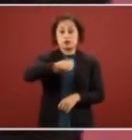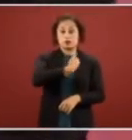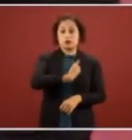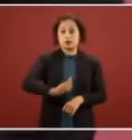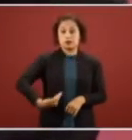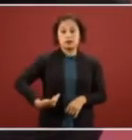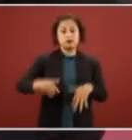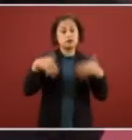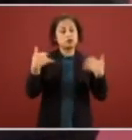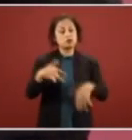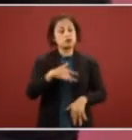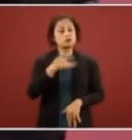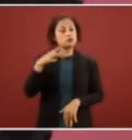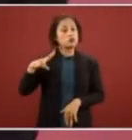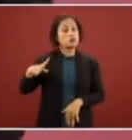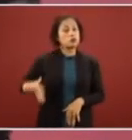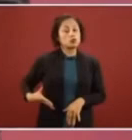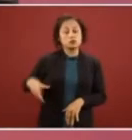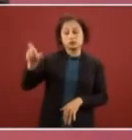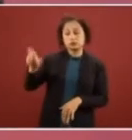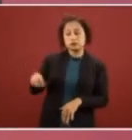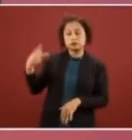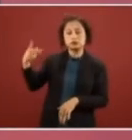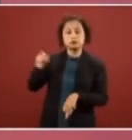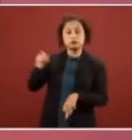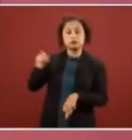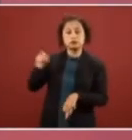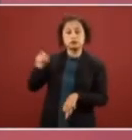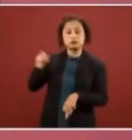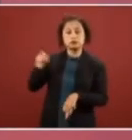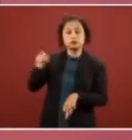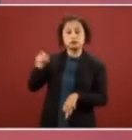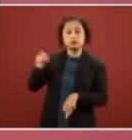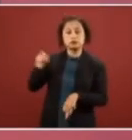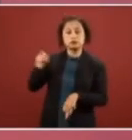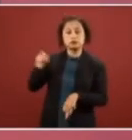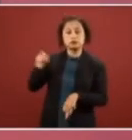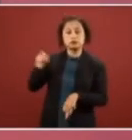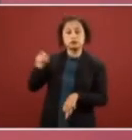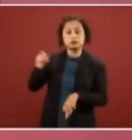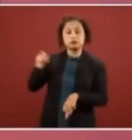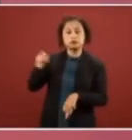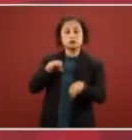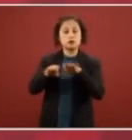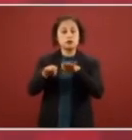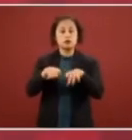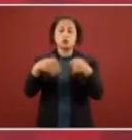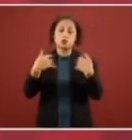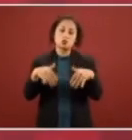de el desempeño que tuvo, of the job that she did.